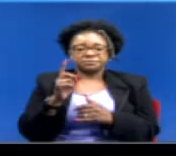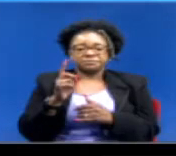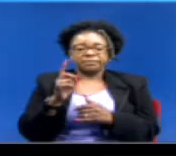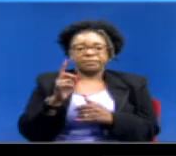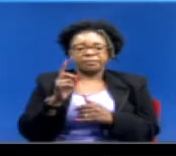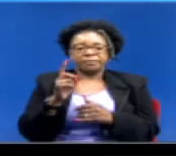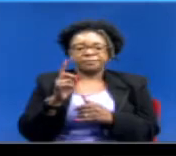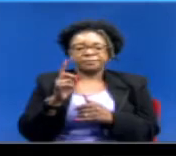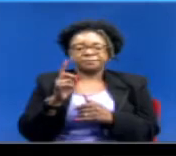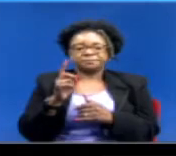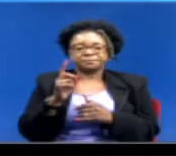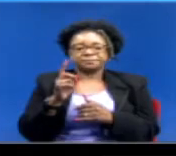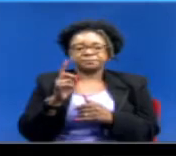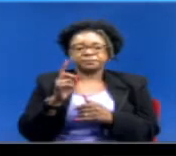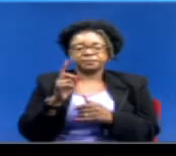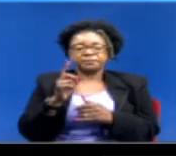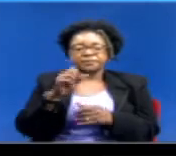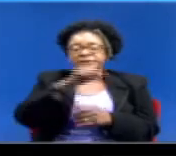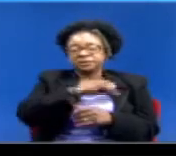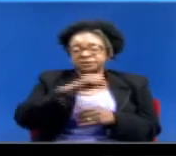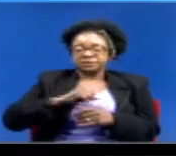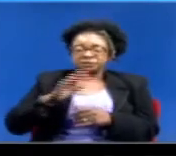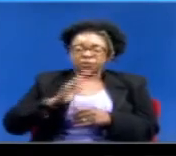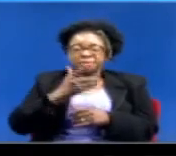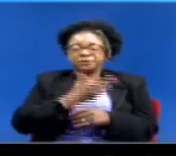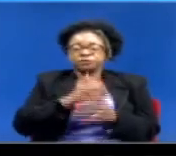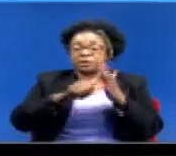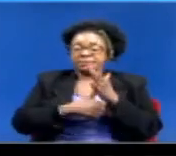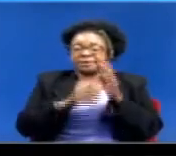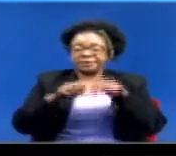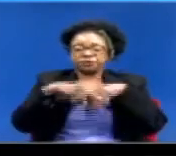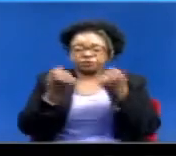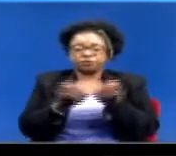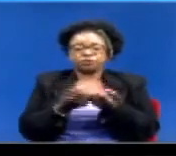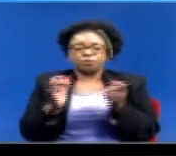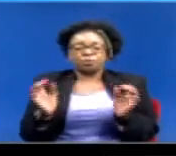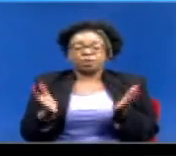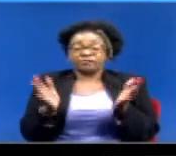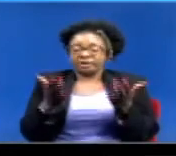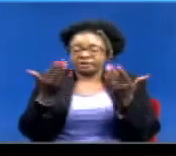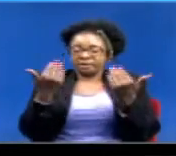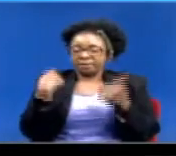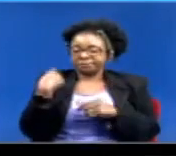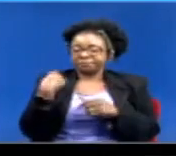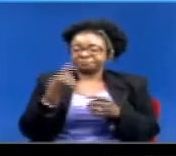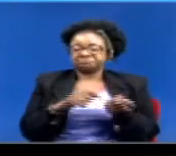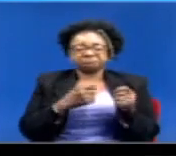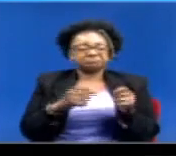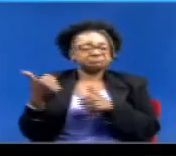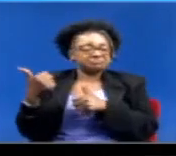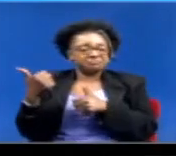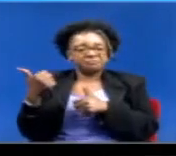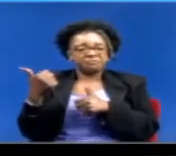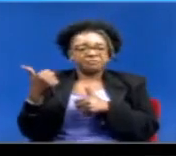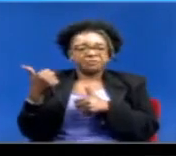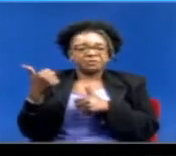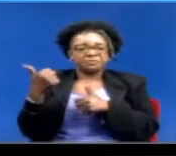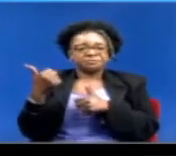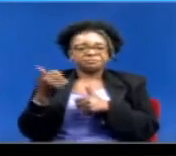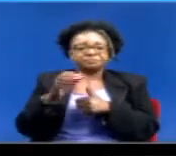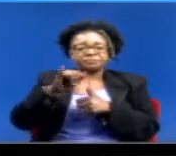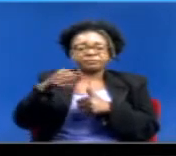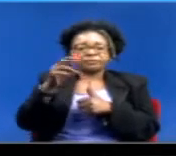The Senate Committee on Labour and Social Welfare was on Wednesday forced to eject First Choice Recruitment Agency